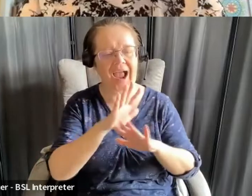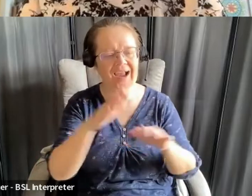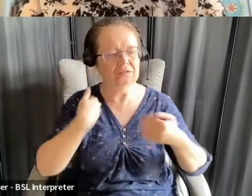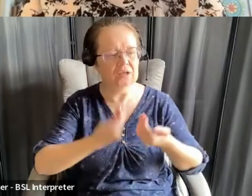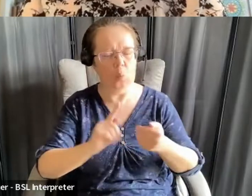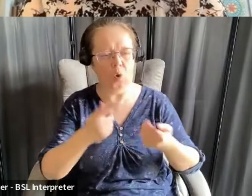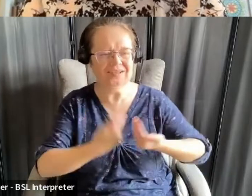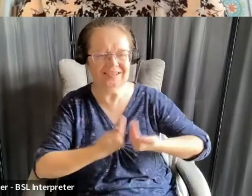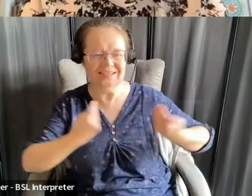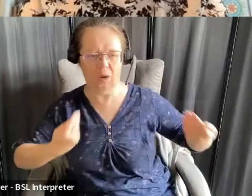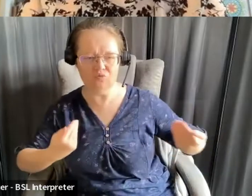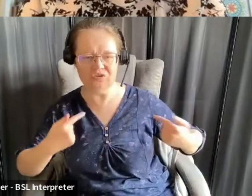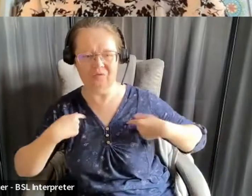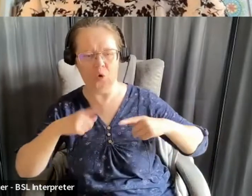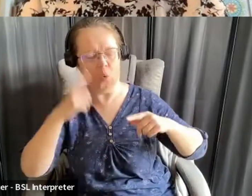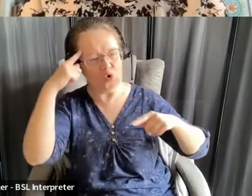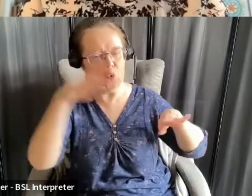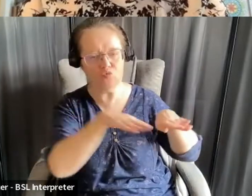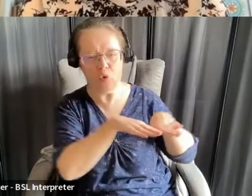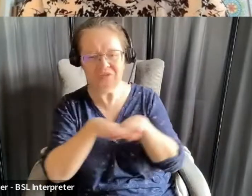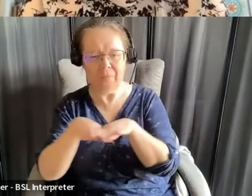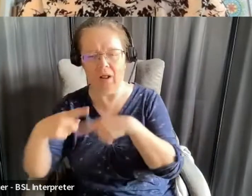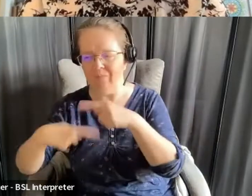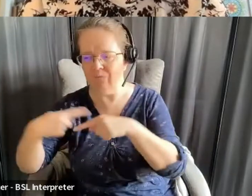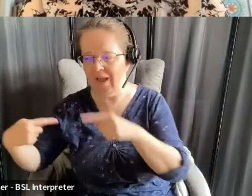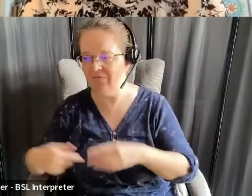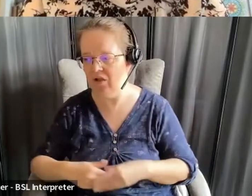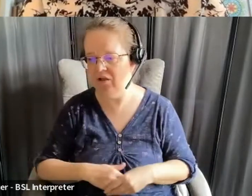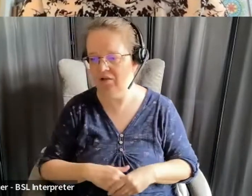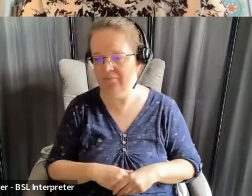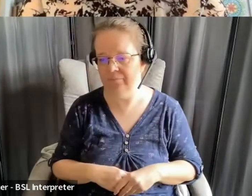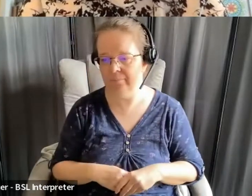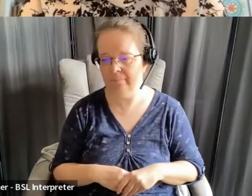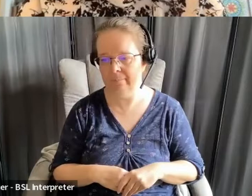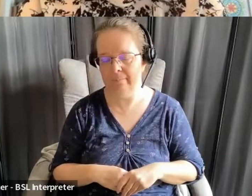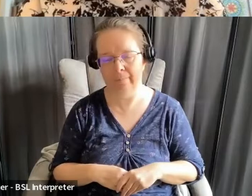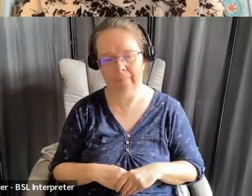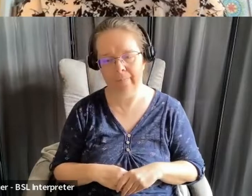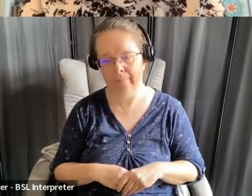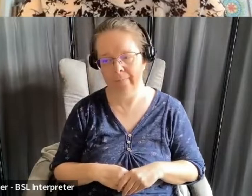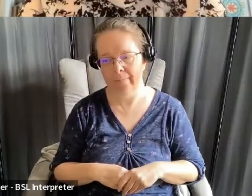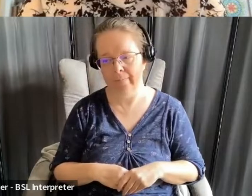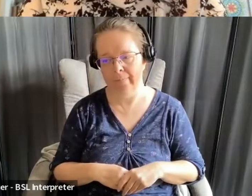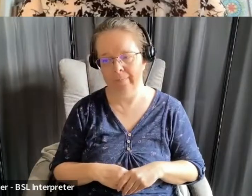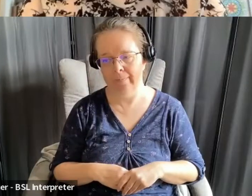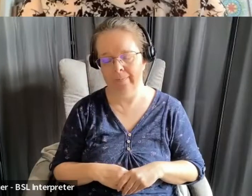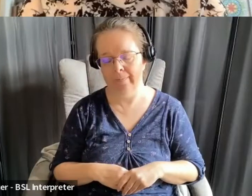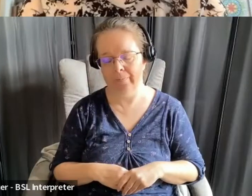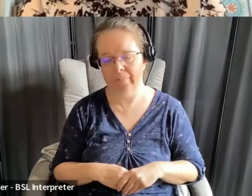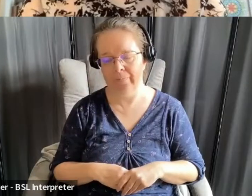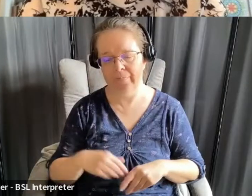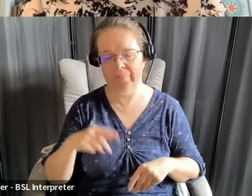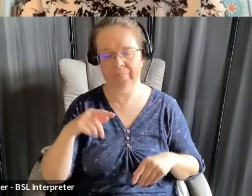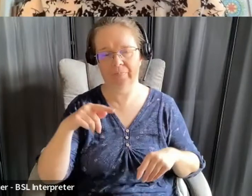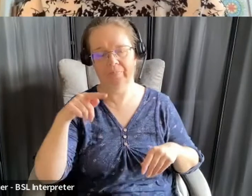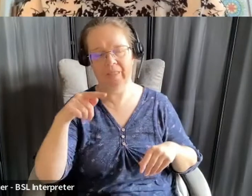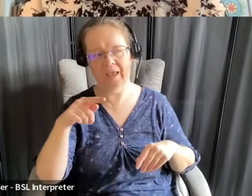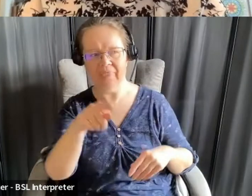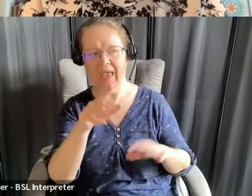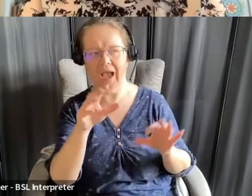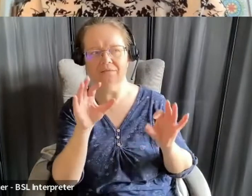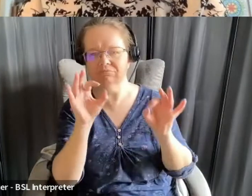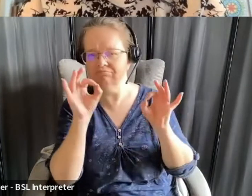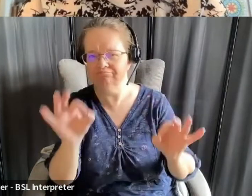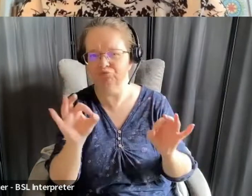brethren." I just think that's perfect, because it so brilliantly encapsulates